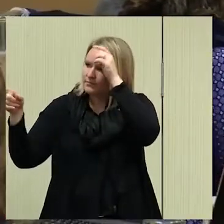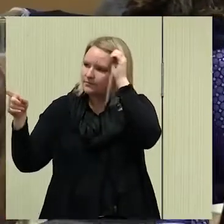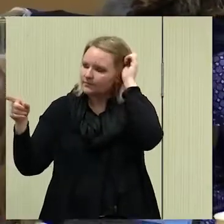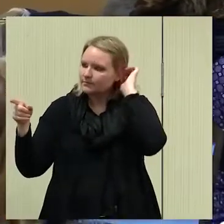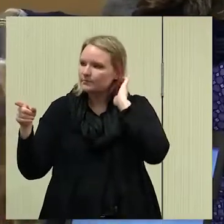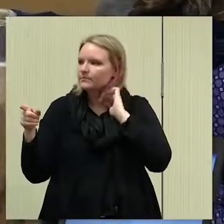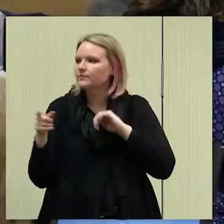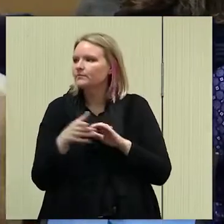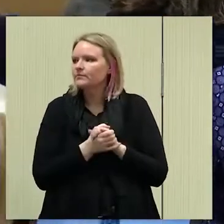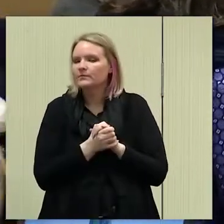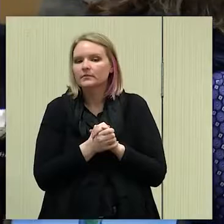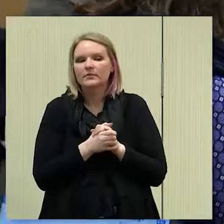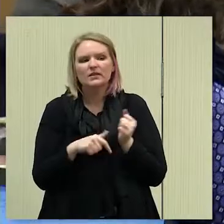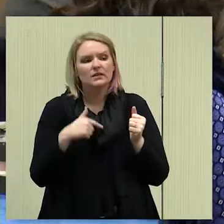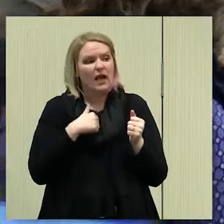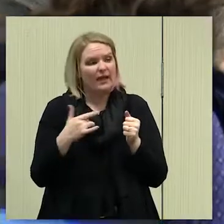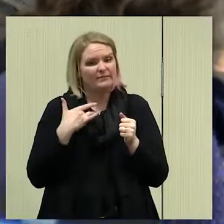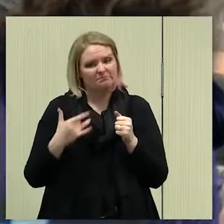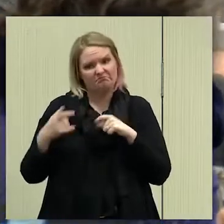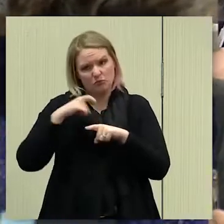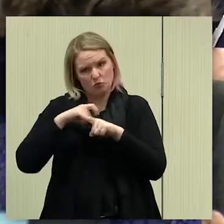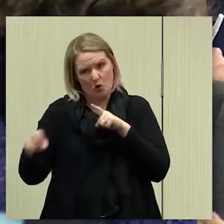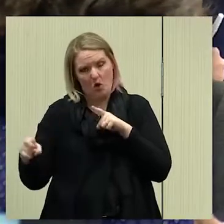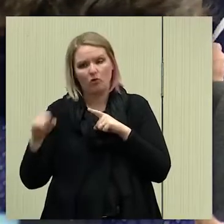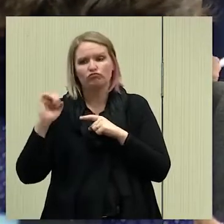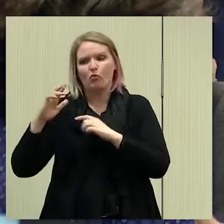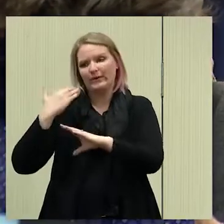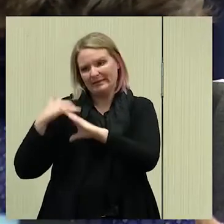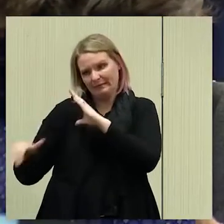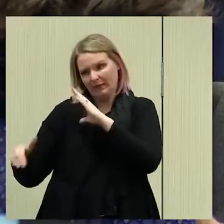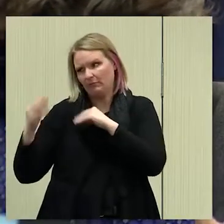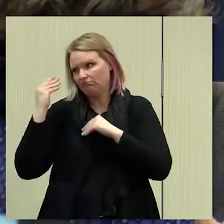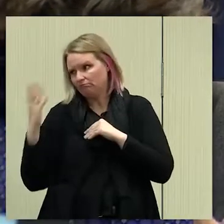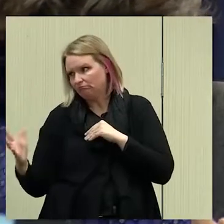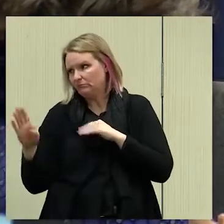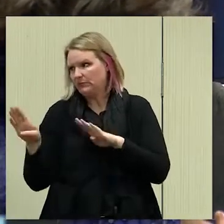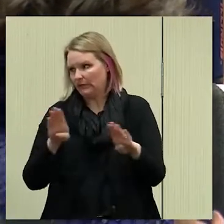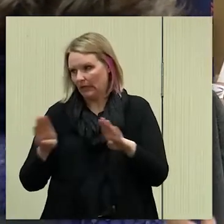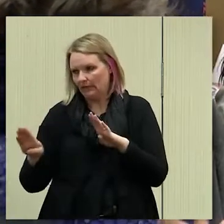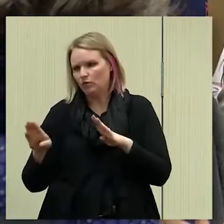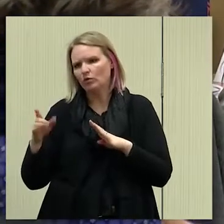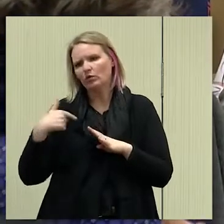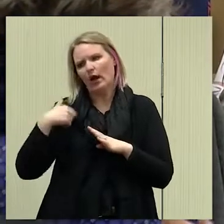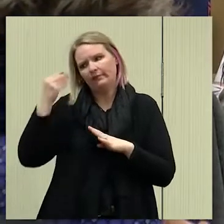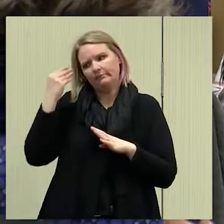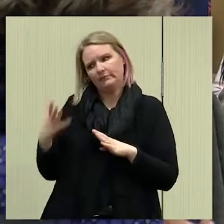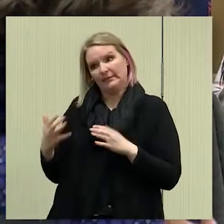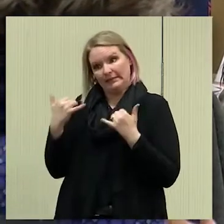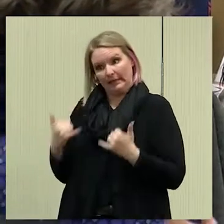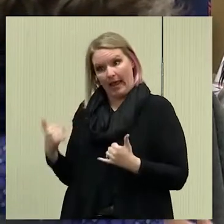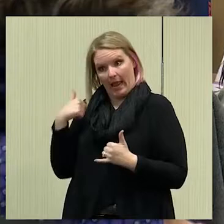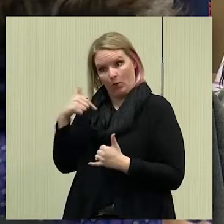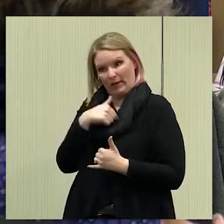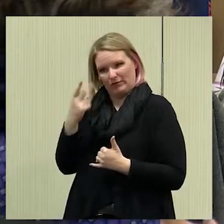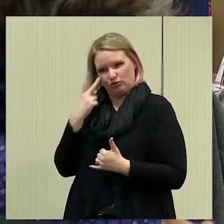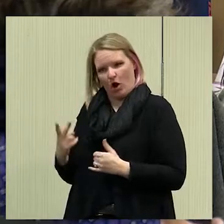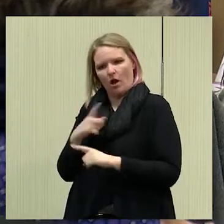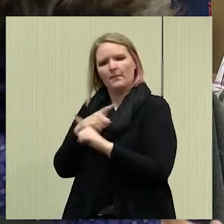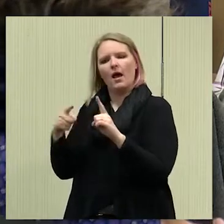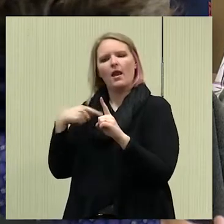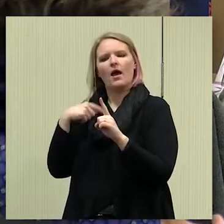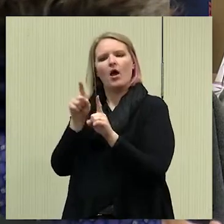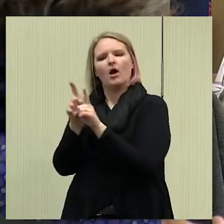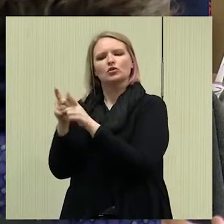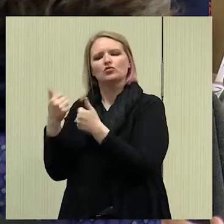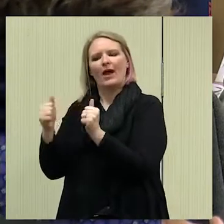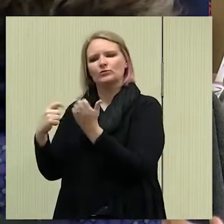make those phone calls or send those emails home about behaviors, like this is what we saw today, I always try to talk about,